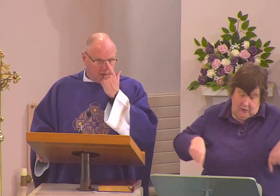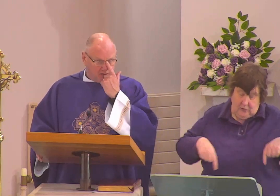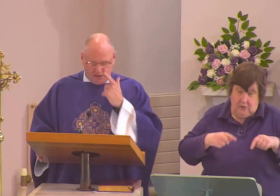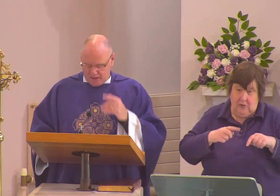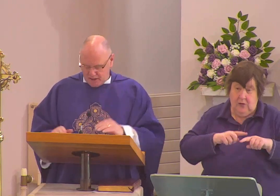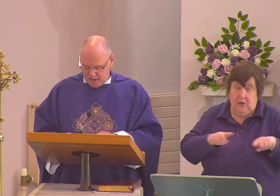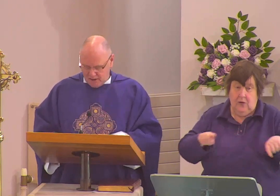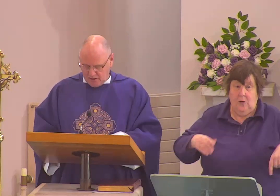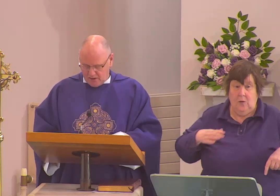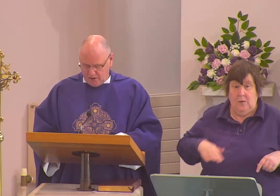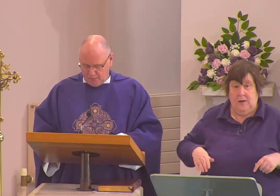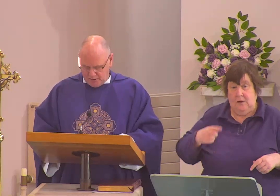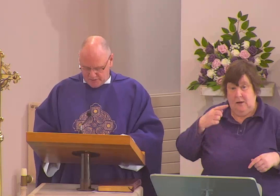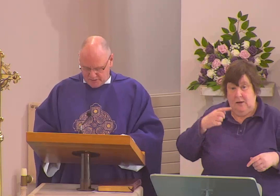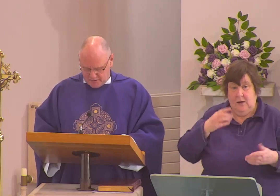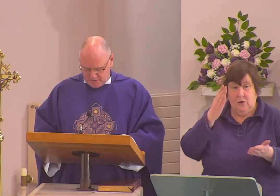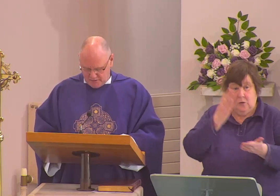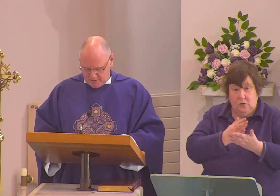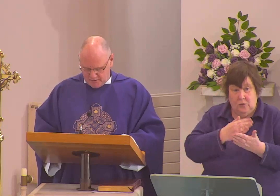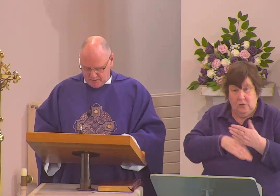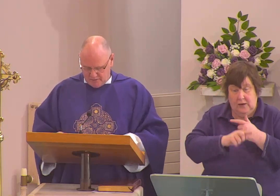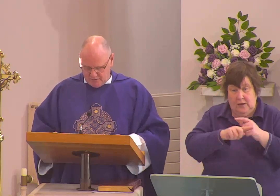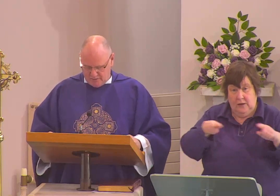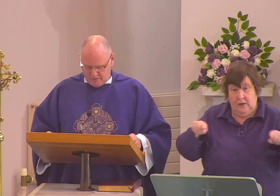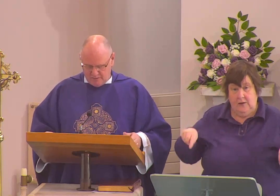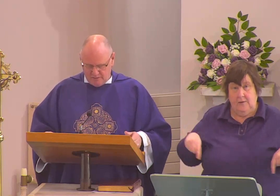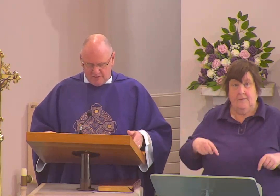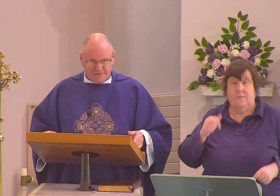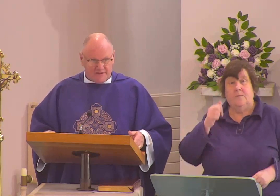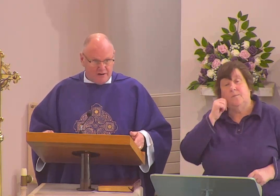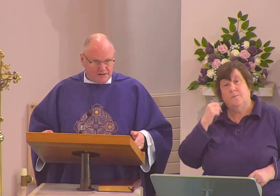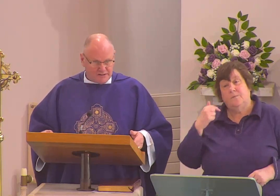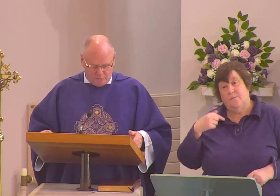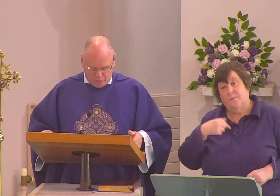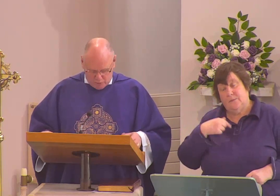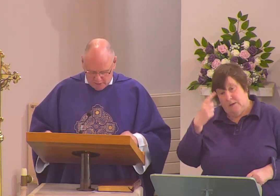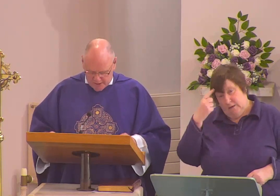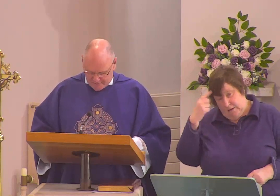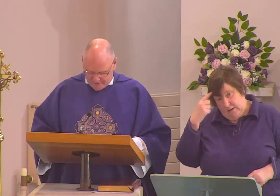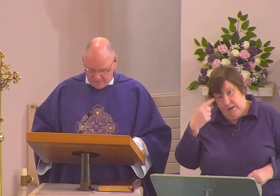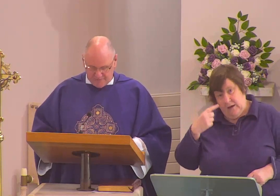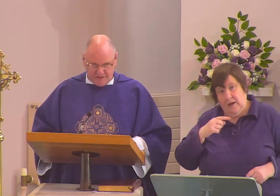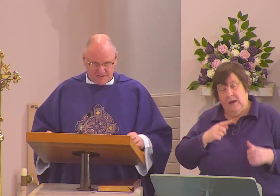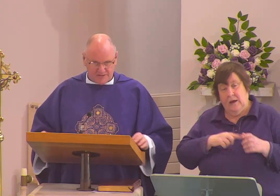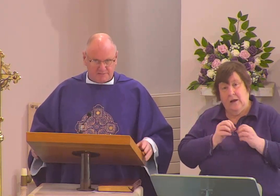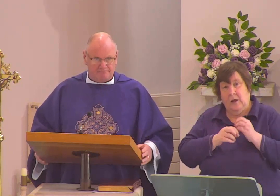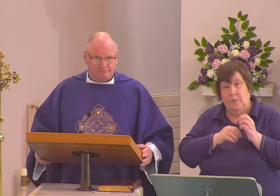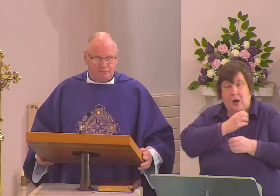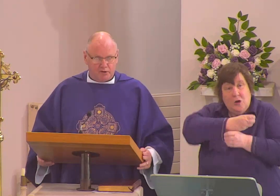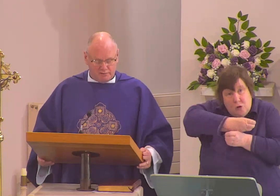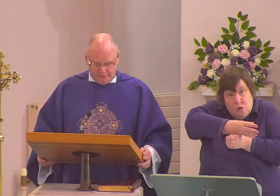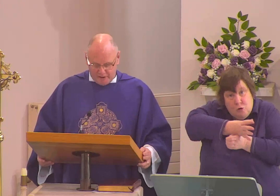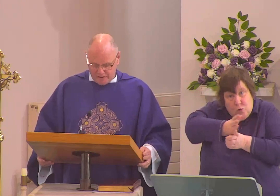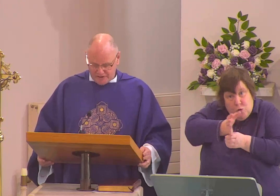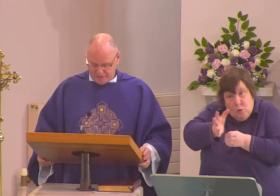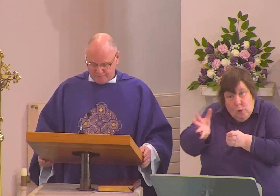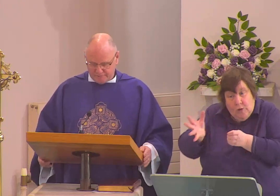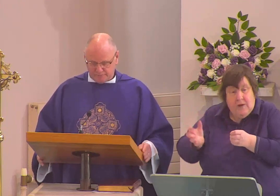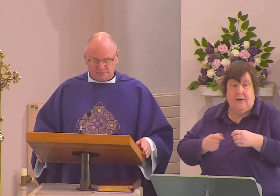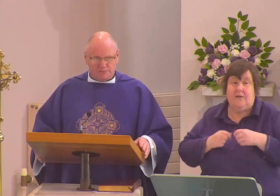Yesterday I was thinking about this virus that we're all having to face, our